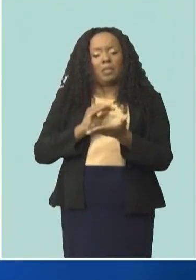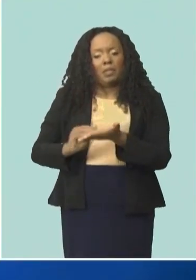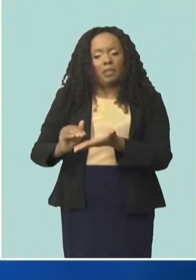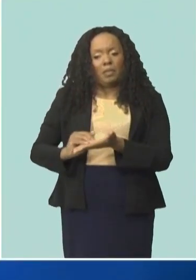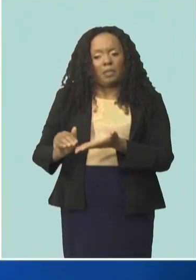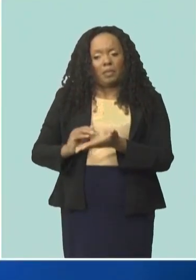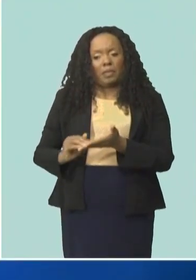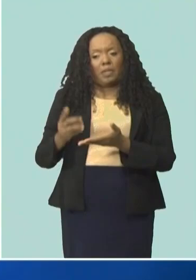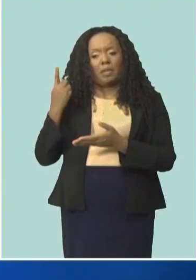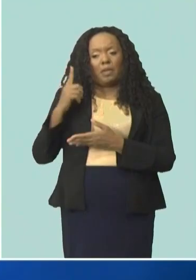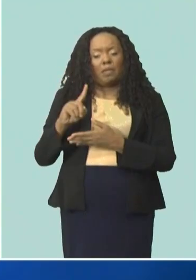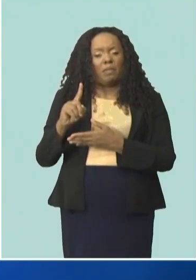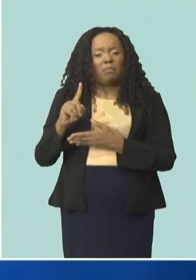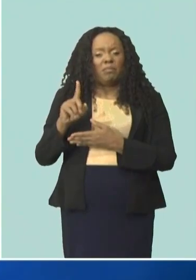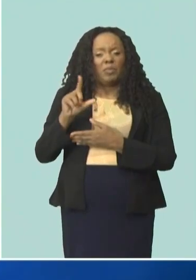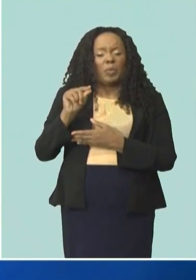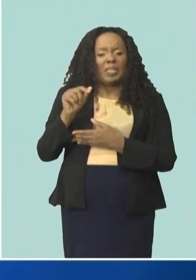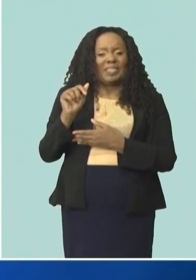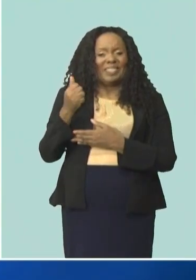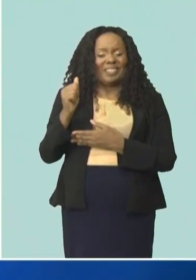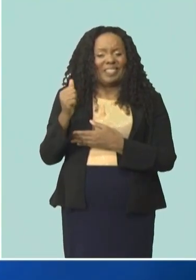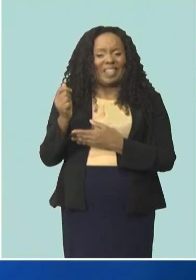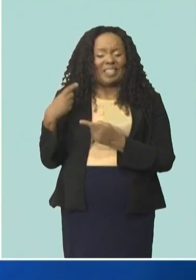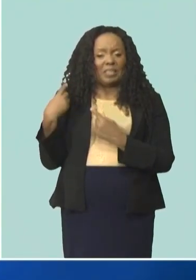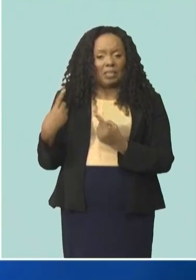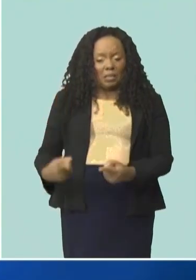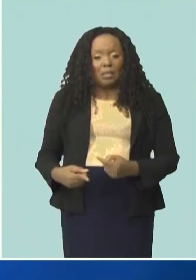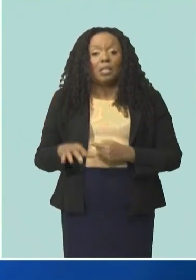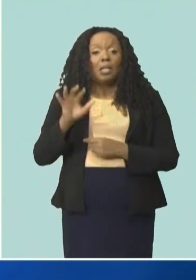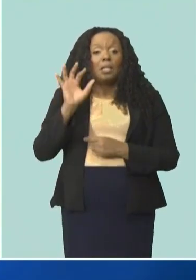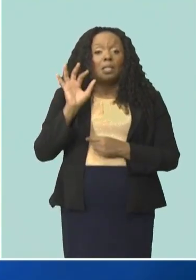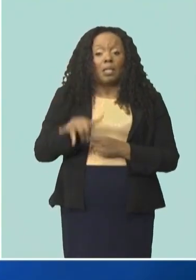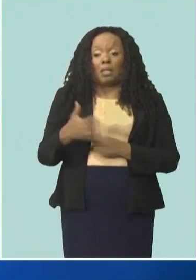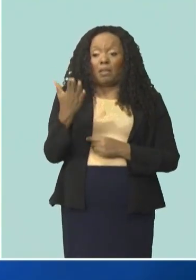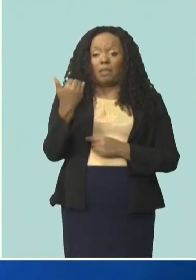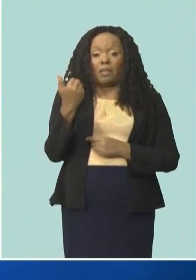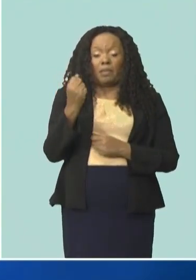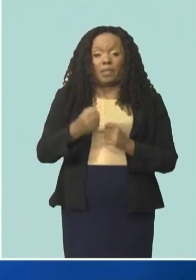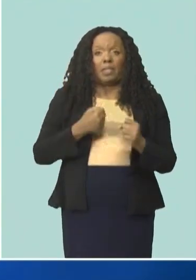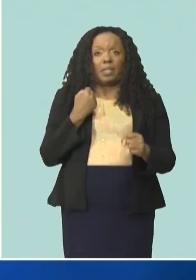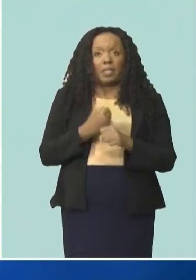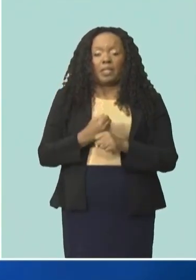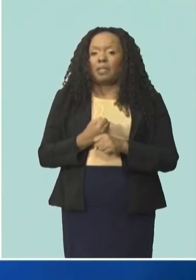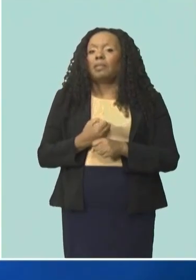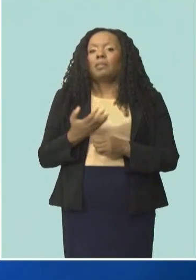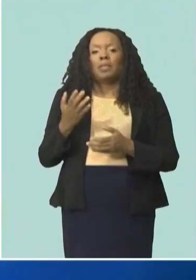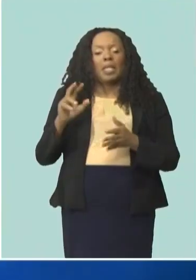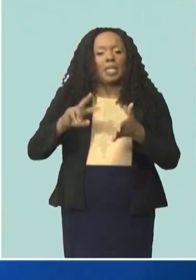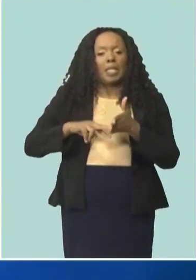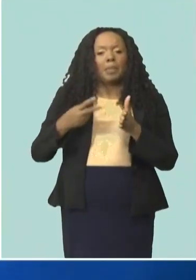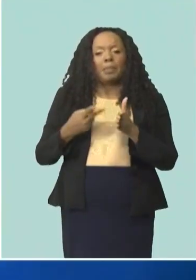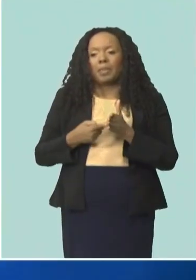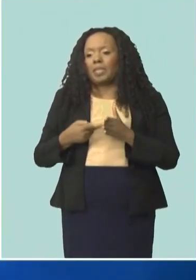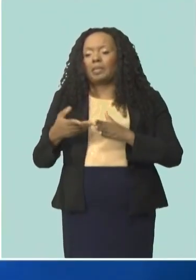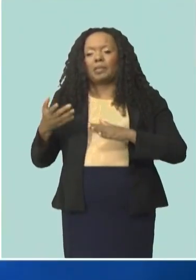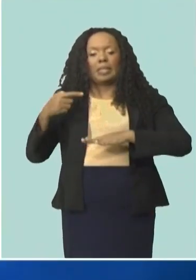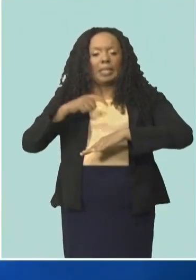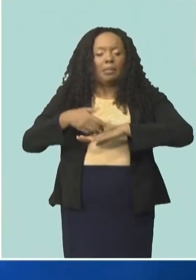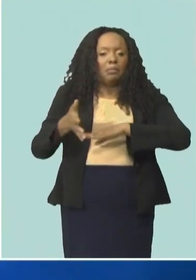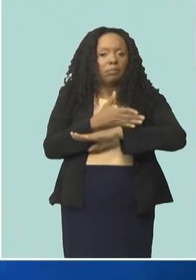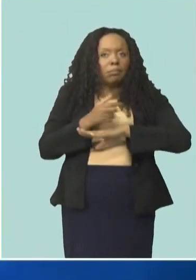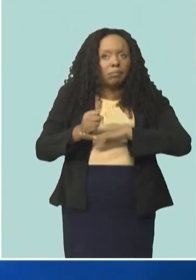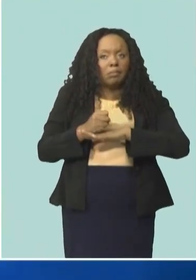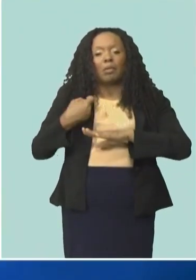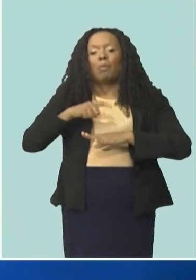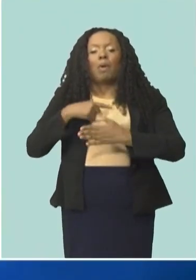this 15-year window has expired. This presents a major challenge for the sector, and we are deeply engaged in discussions